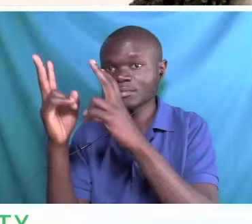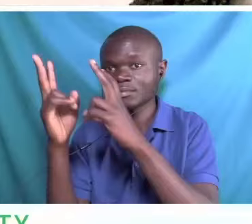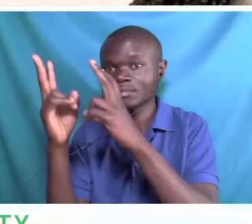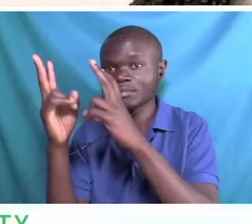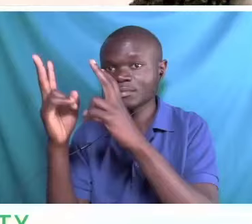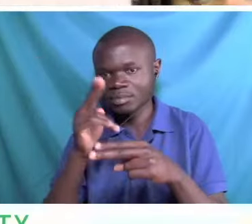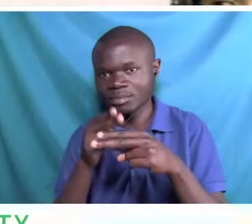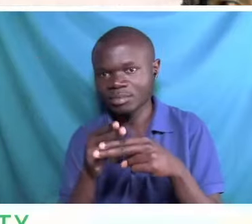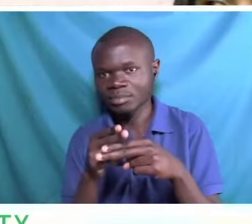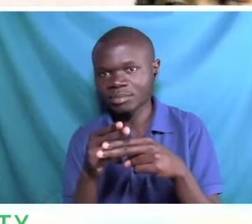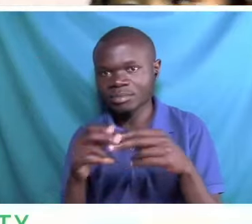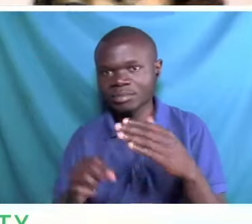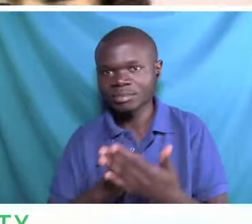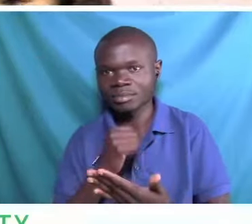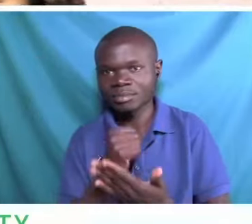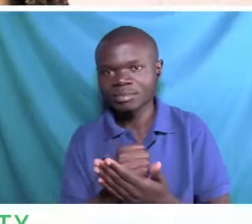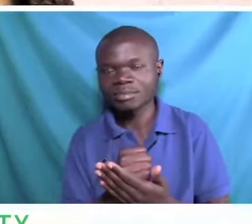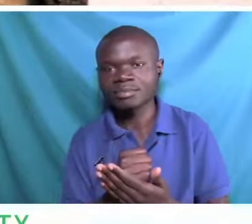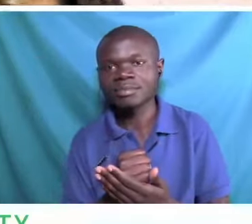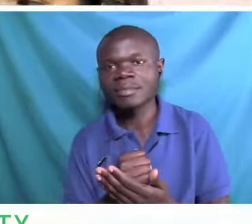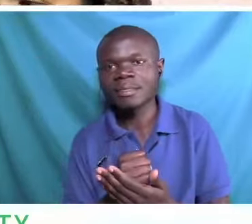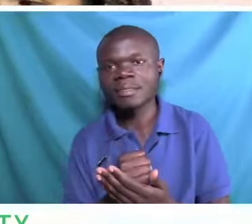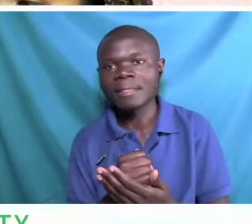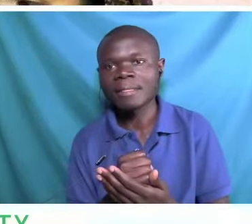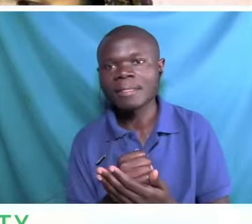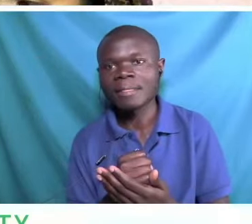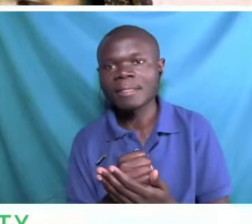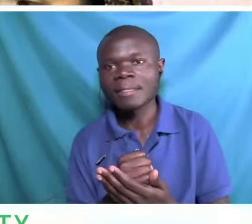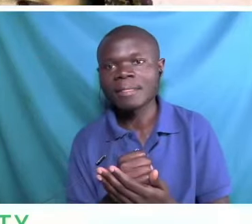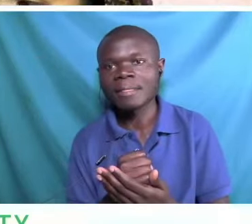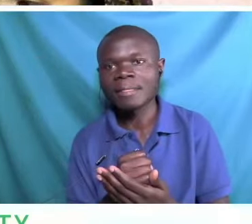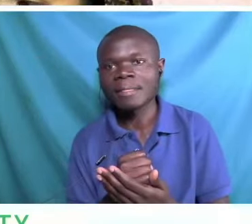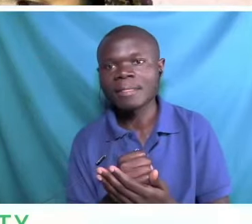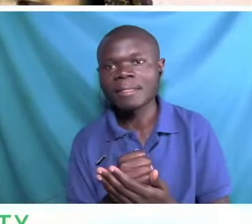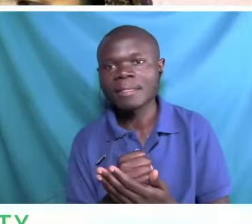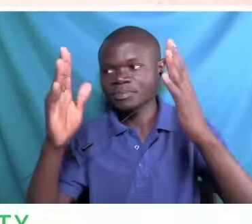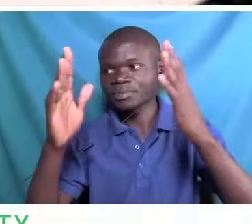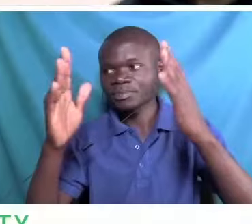name. Amen. Let us appreciate the praise team. Thank you.